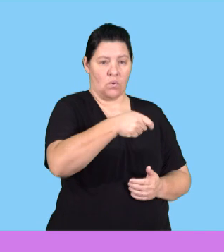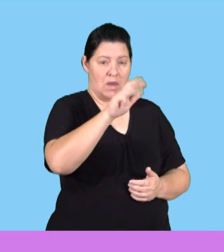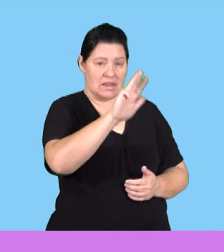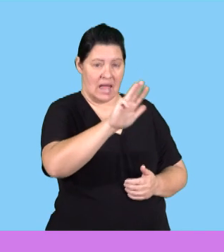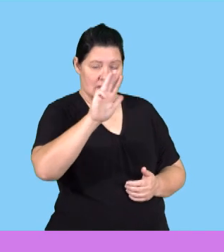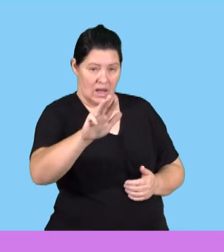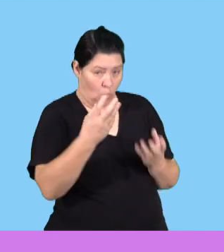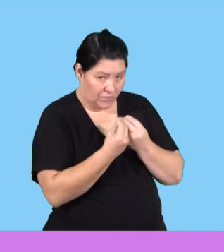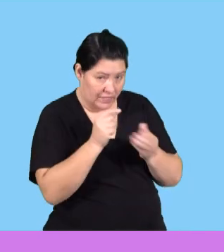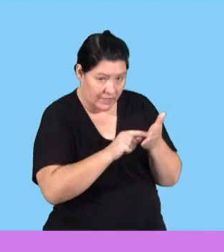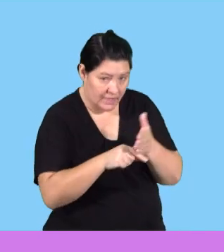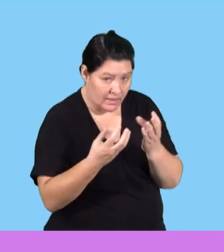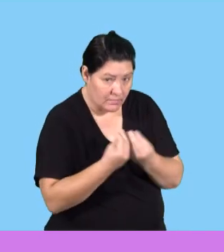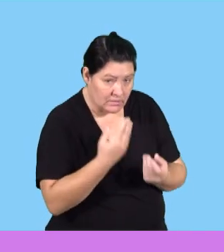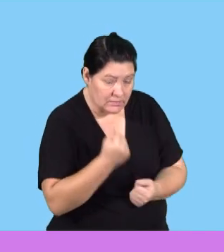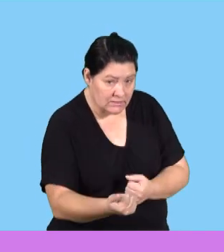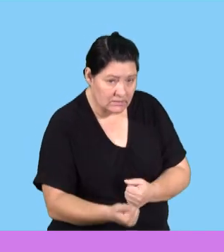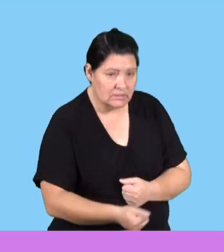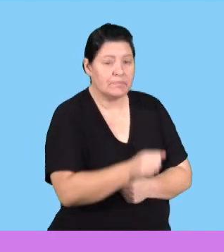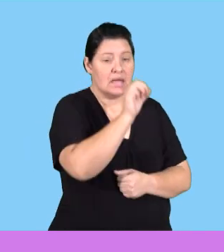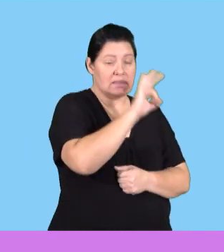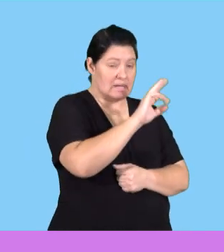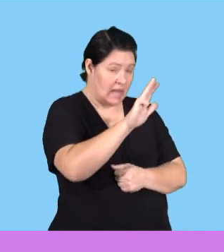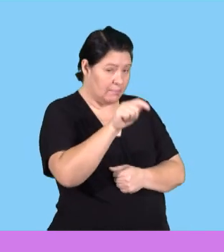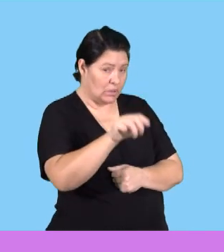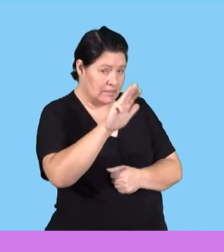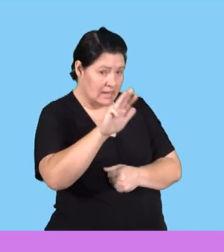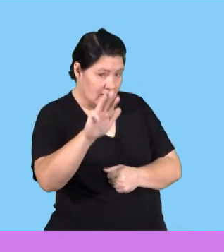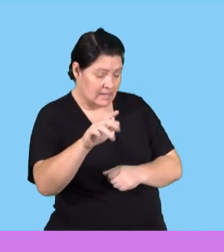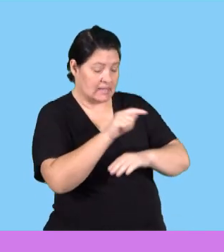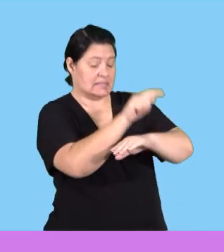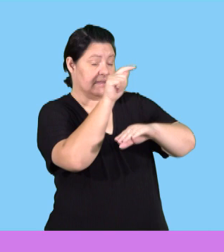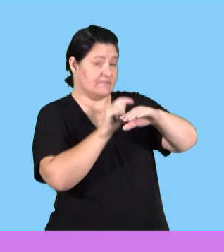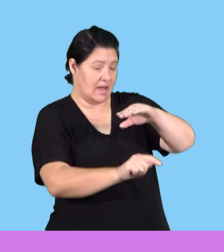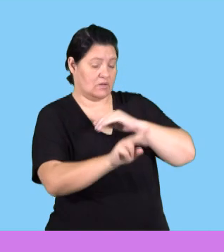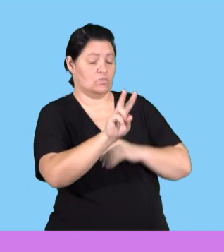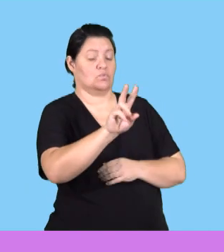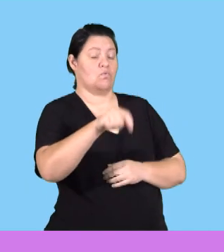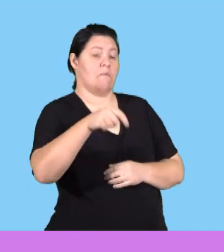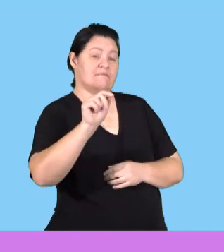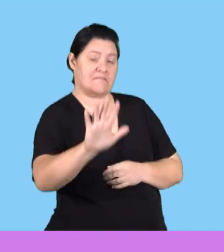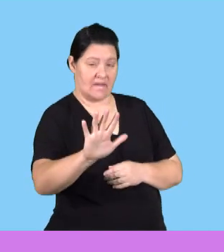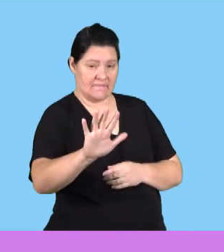you are pressing the calculator with me. 39.99, and then we divide it by